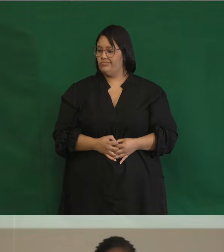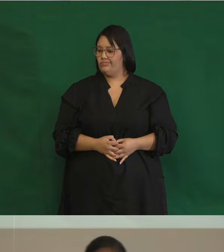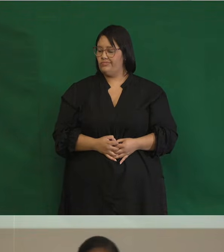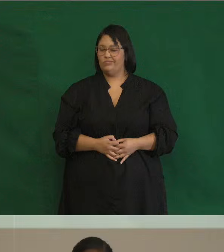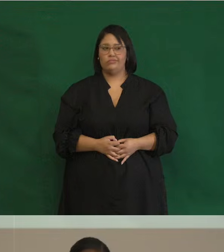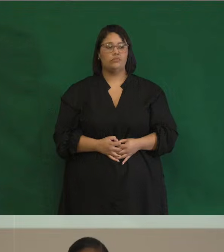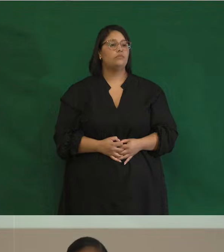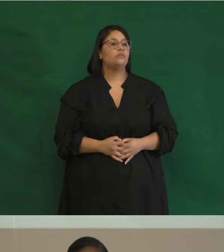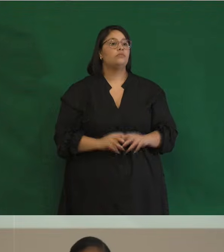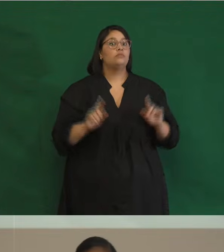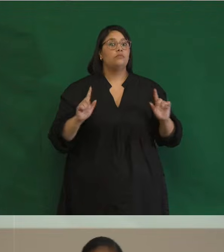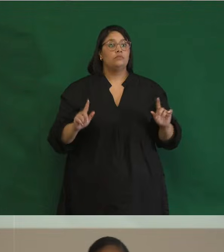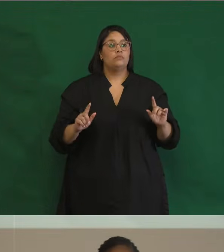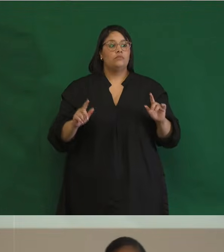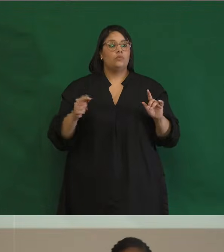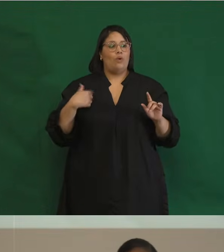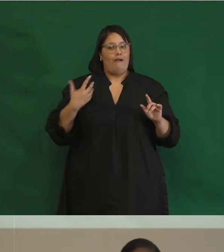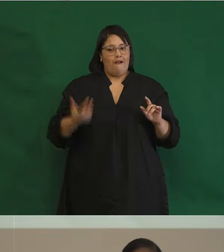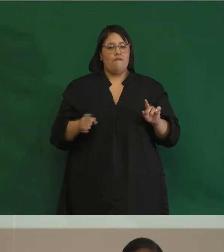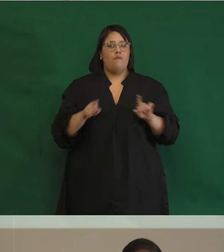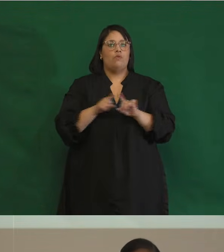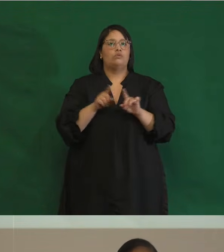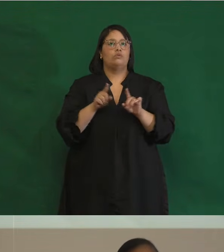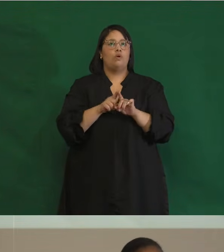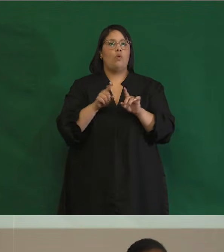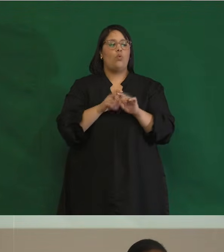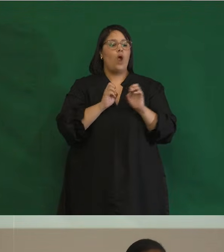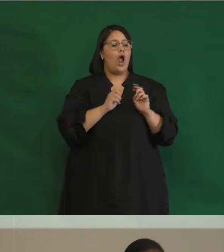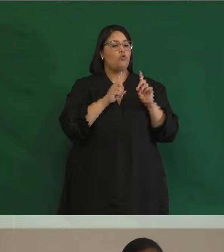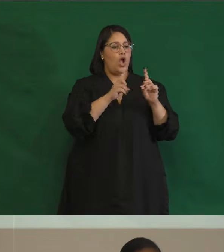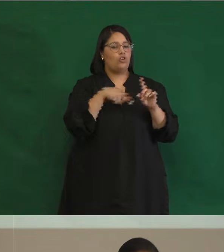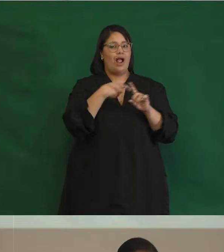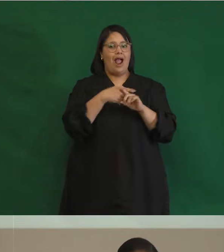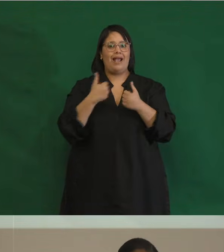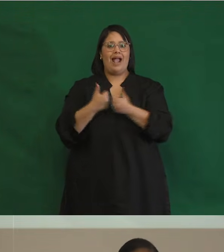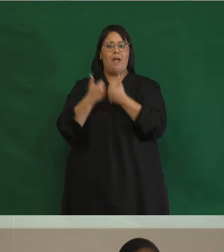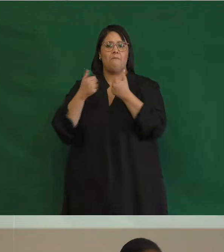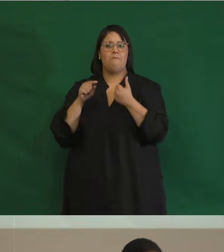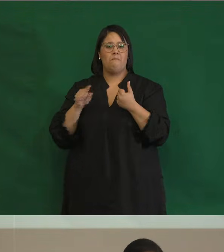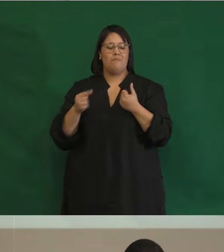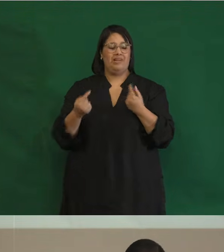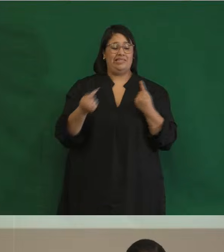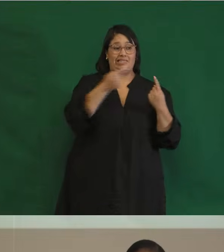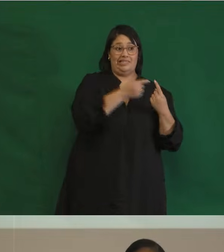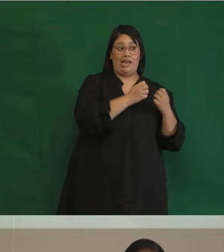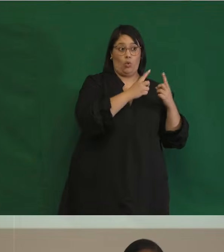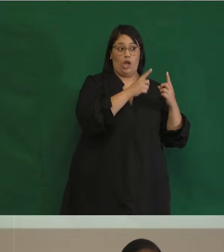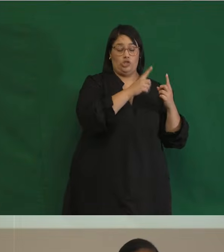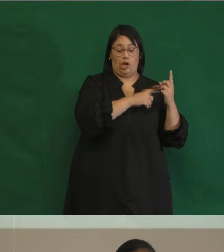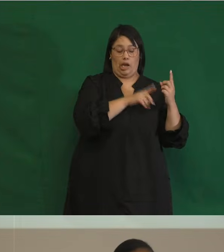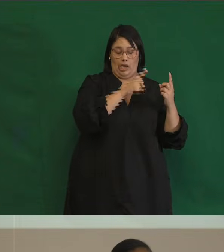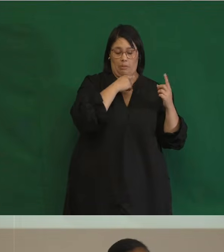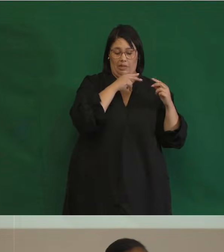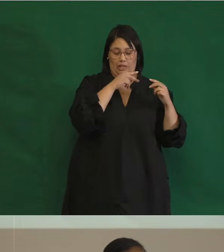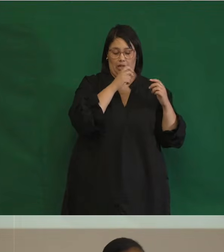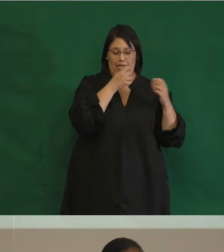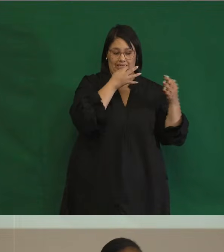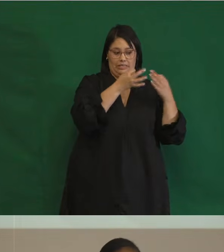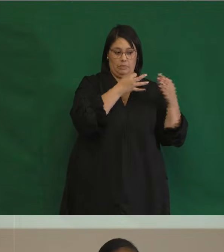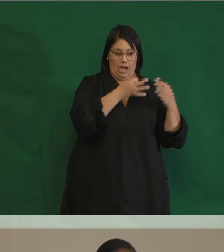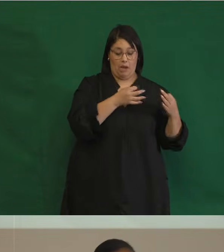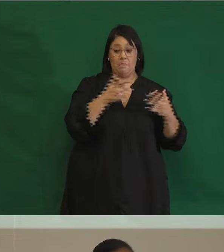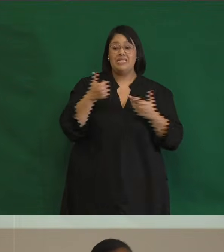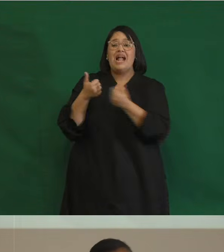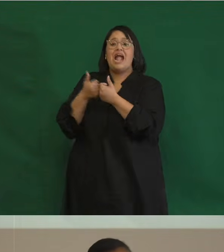Part of our solutions, we also have the education and games. I will dive deep into the education as it's the main topic, but with the games, it's just to